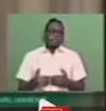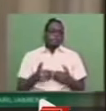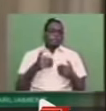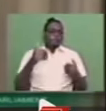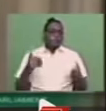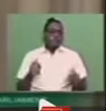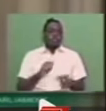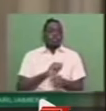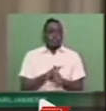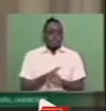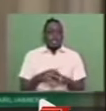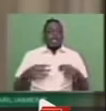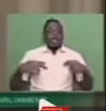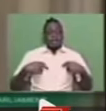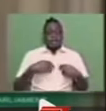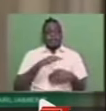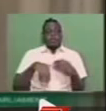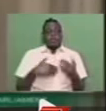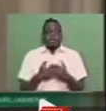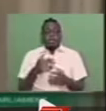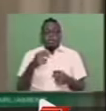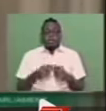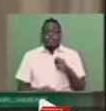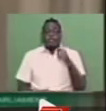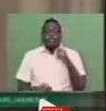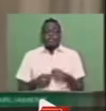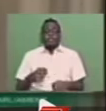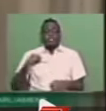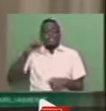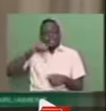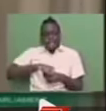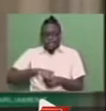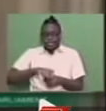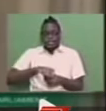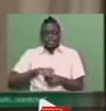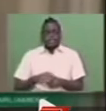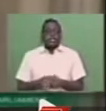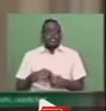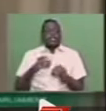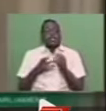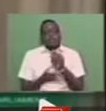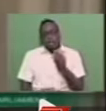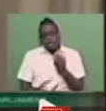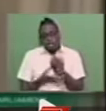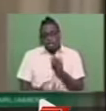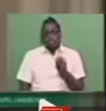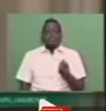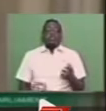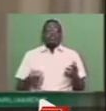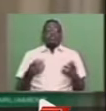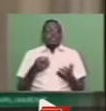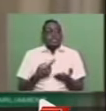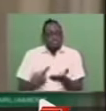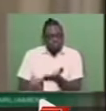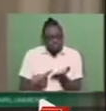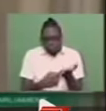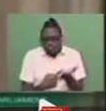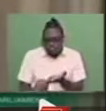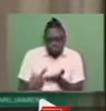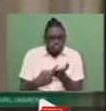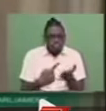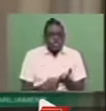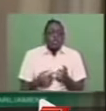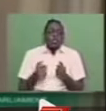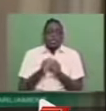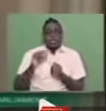the gas negotiation, price negotiation, whatever, we don't even know what they negotiated, brokered by the Prime Minister, the best